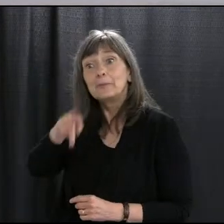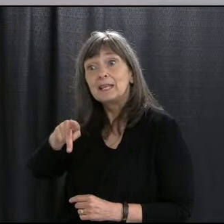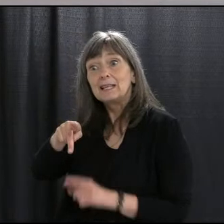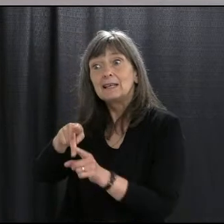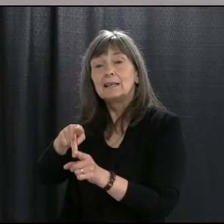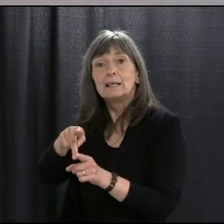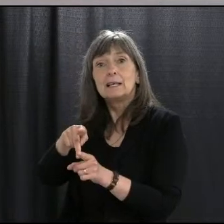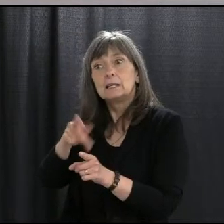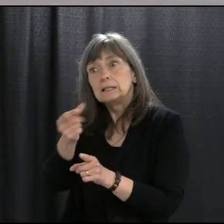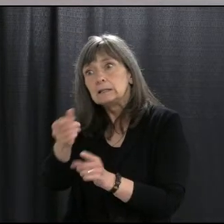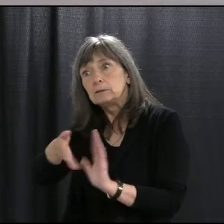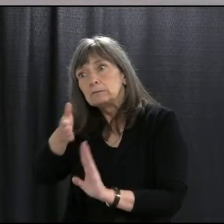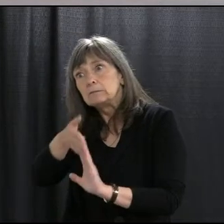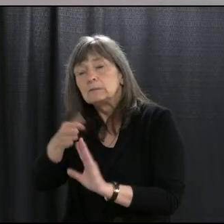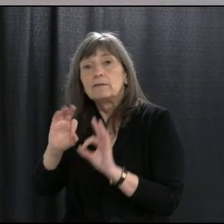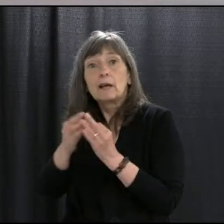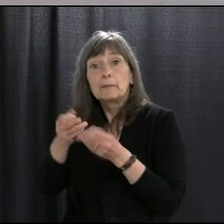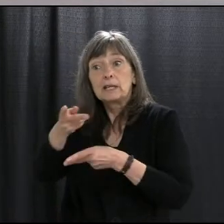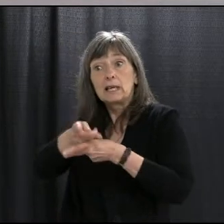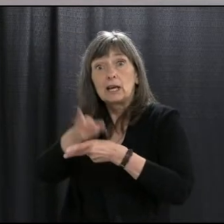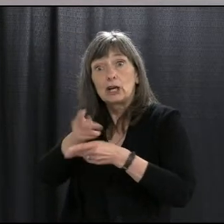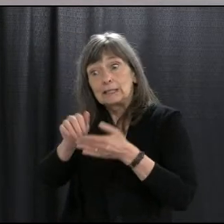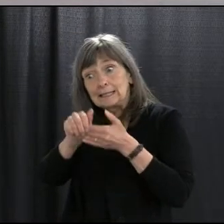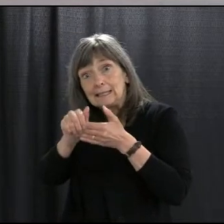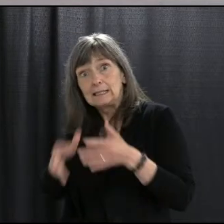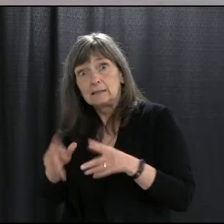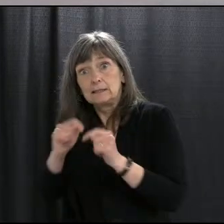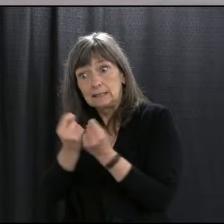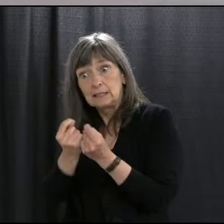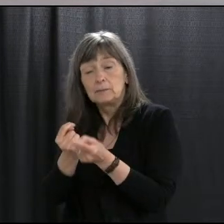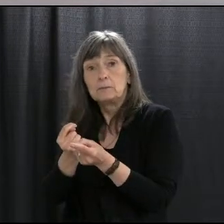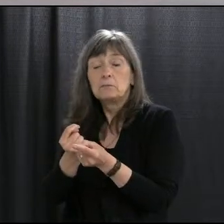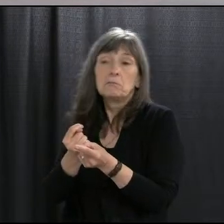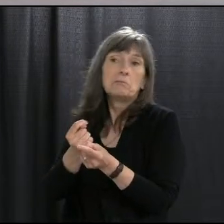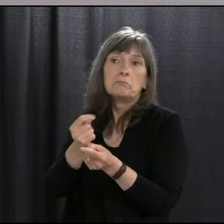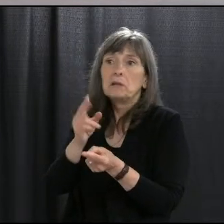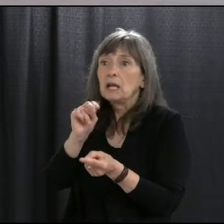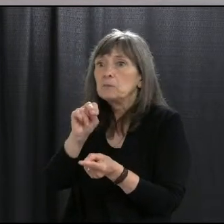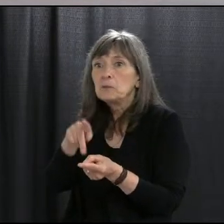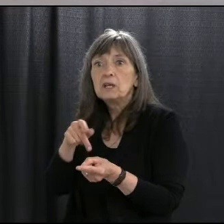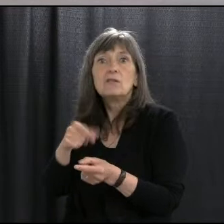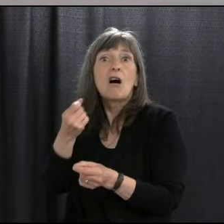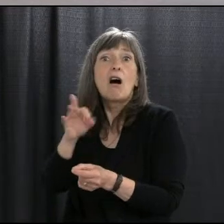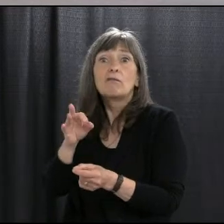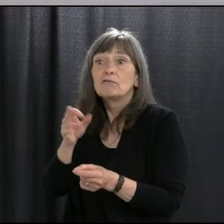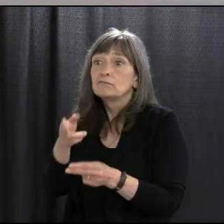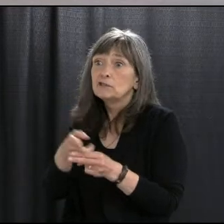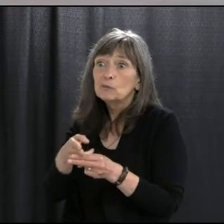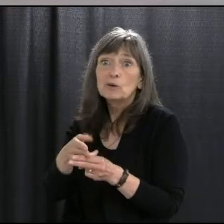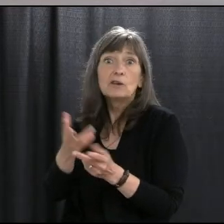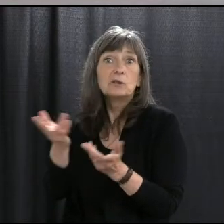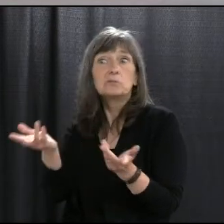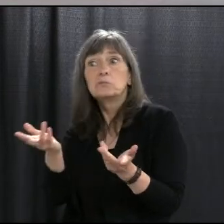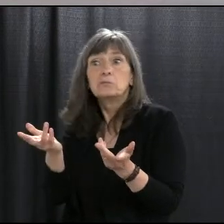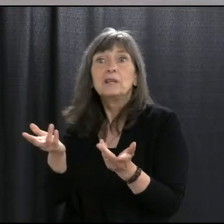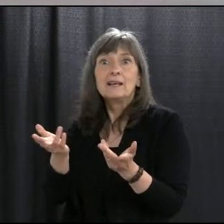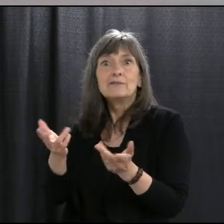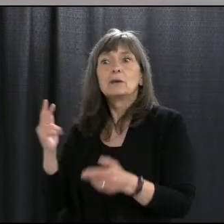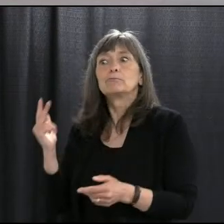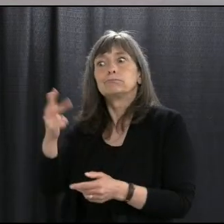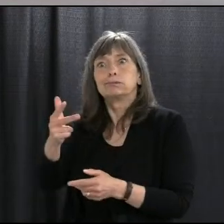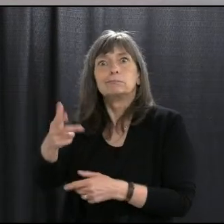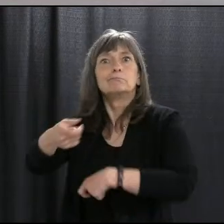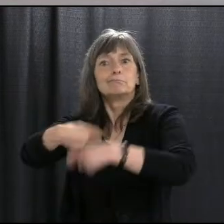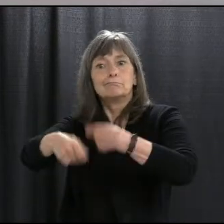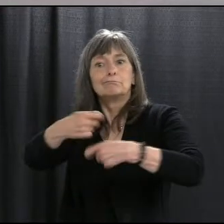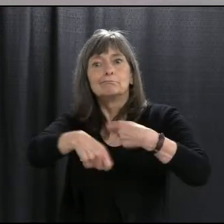who's operating a family care team is off for whatever reason, these units can step in and fill